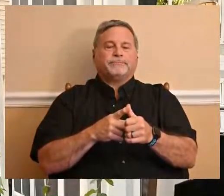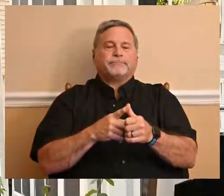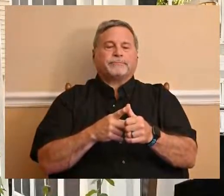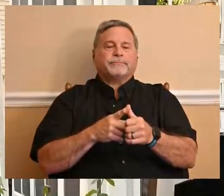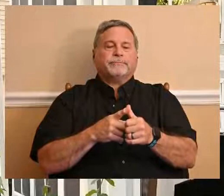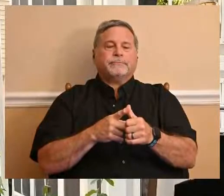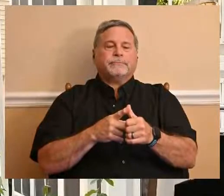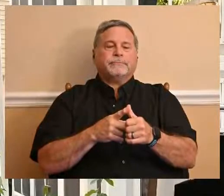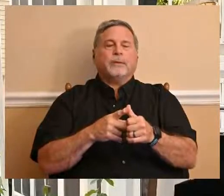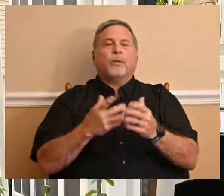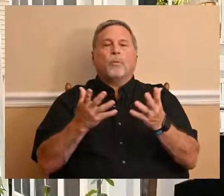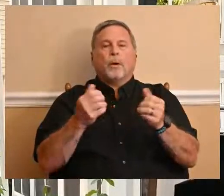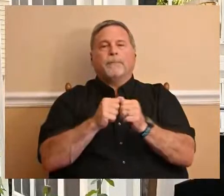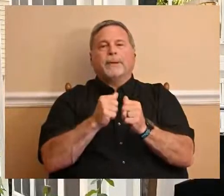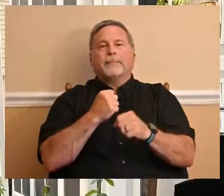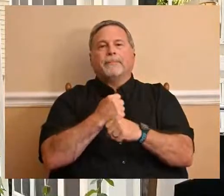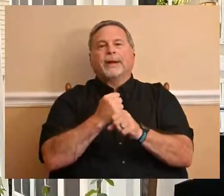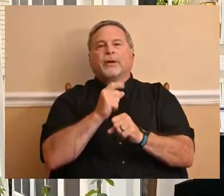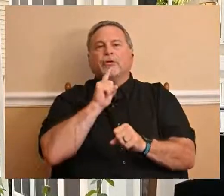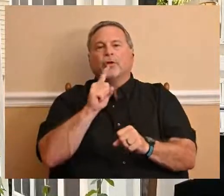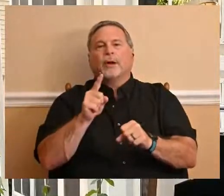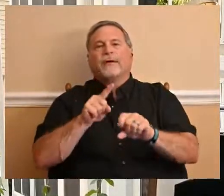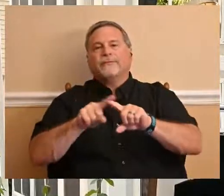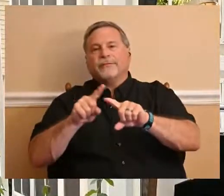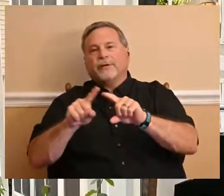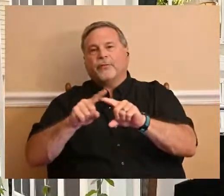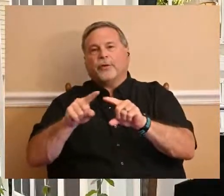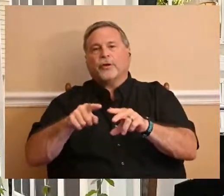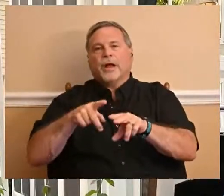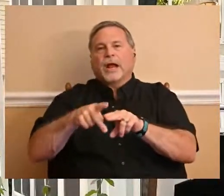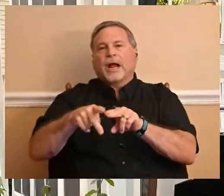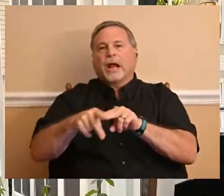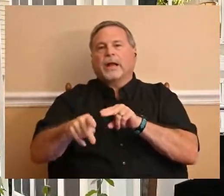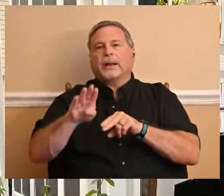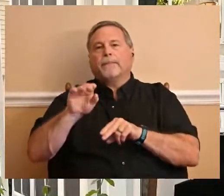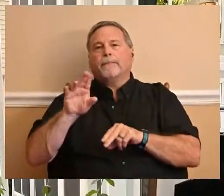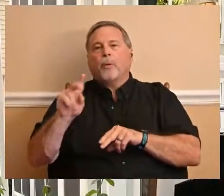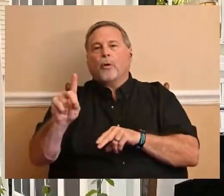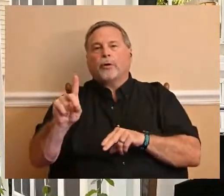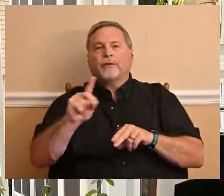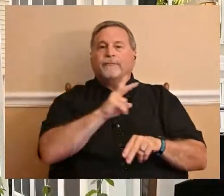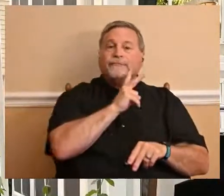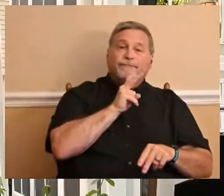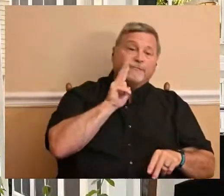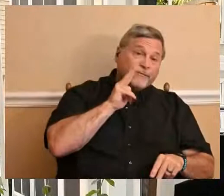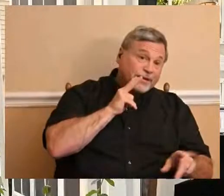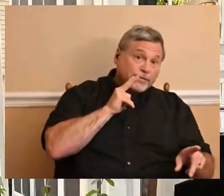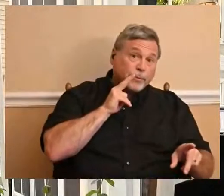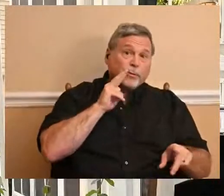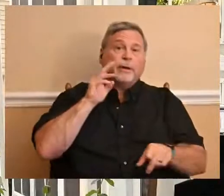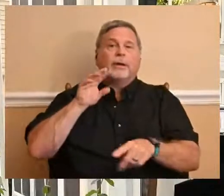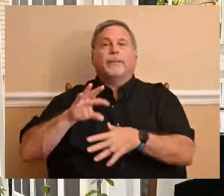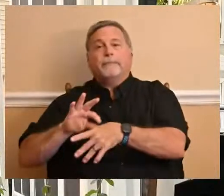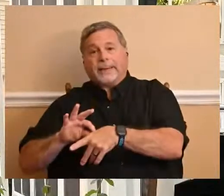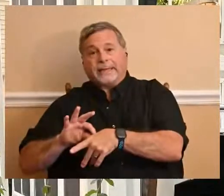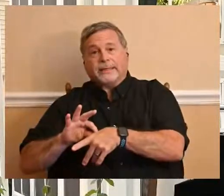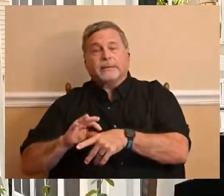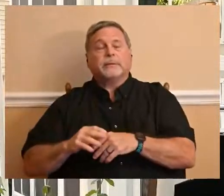is we want to make sure that we have different boards for what we're going to cut. So I have a meat board, vegetable board. First thing we're going to do is our